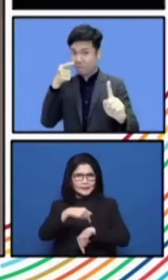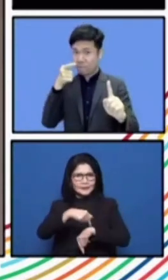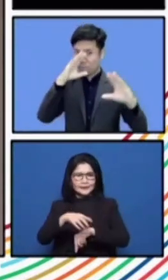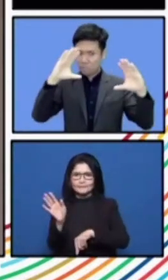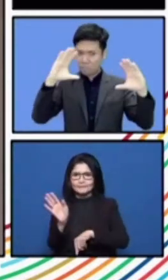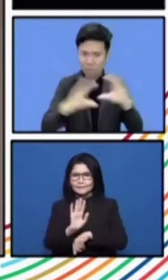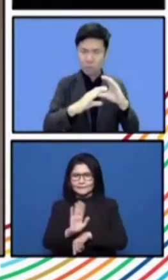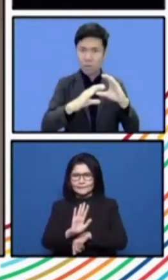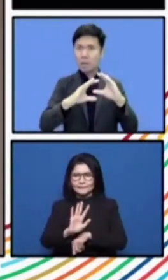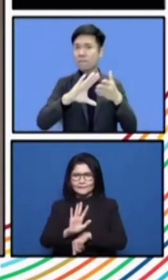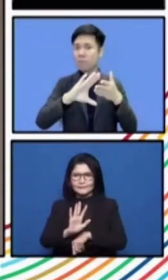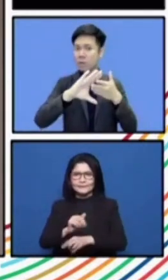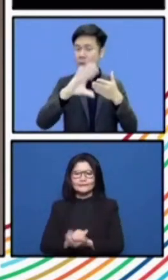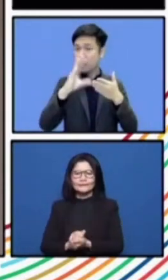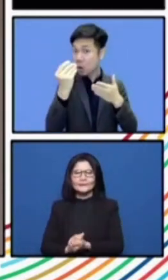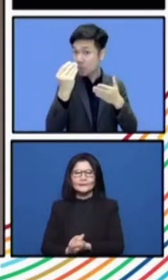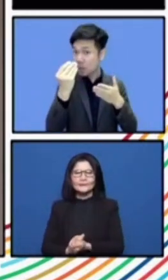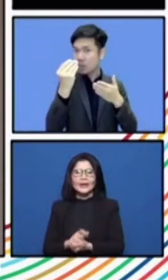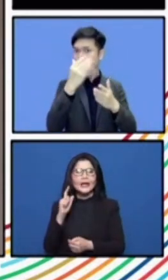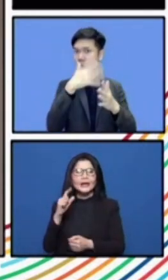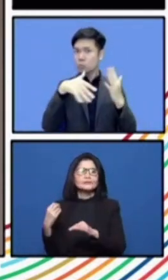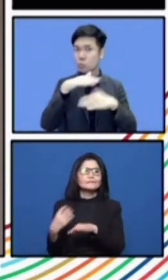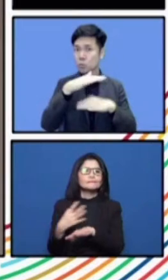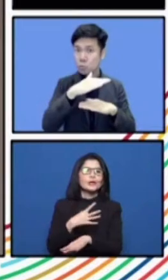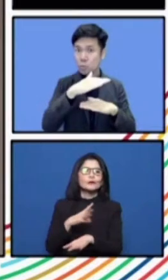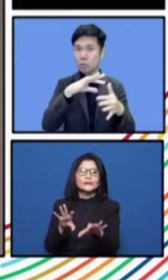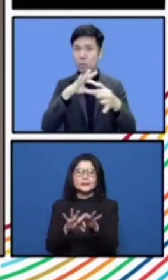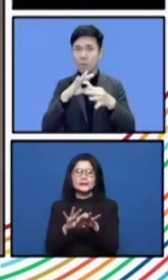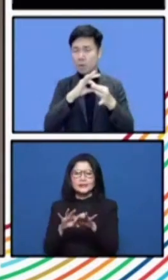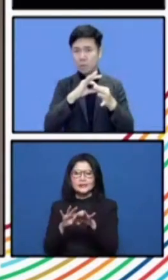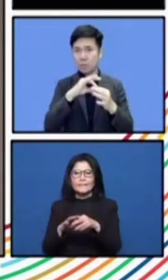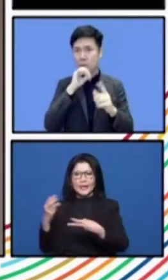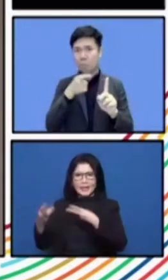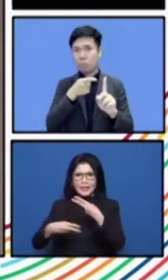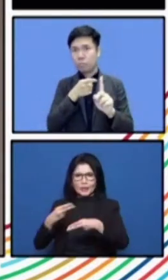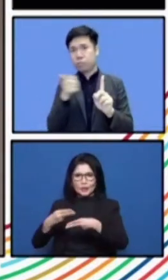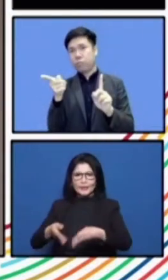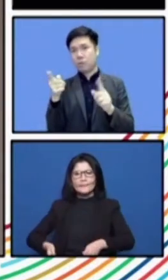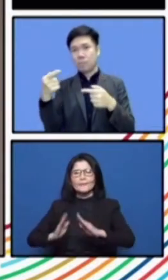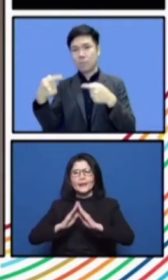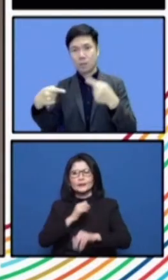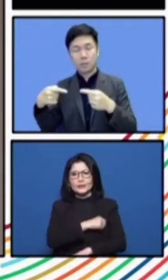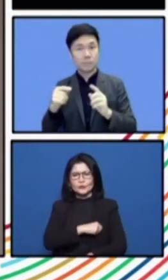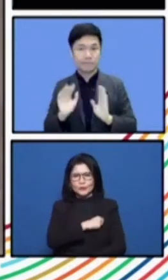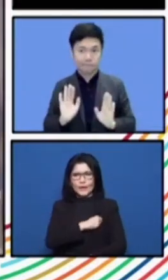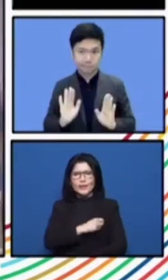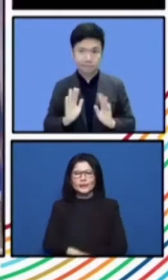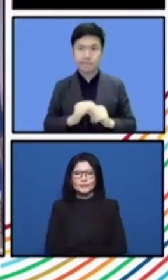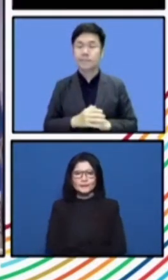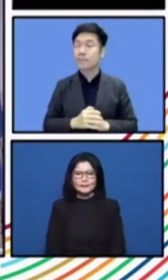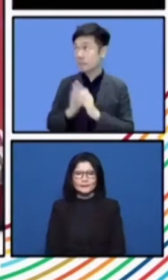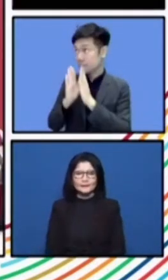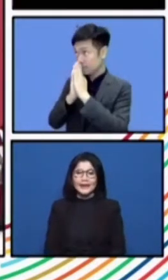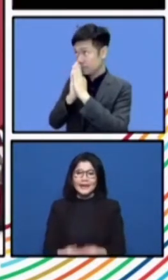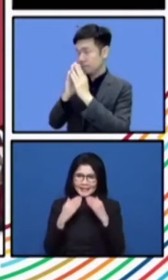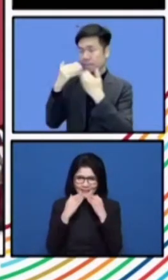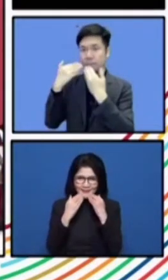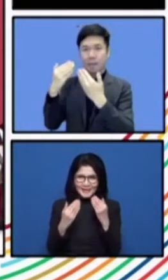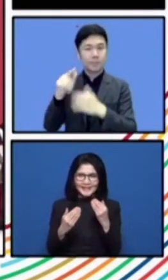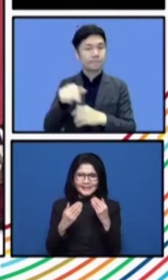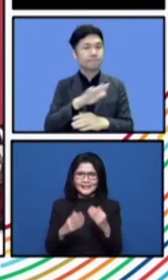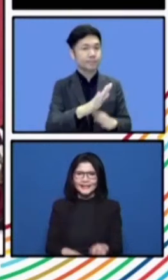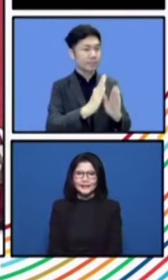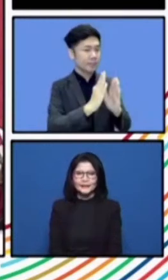cooperation thank you thank you very much are your observations and